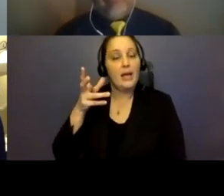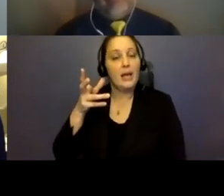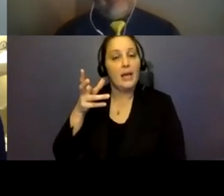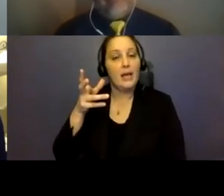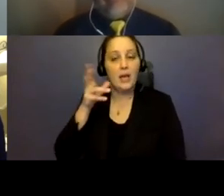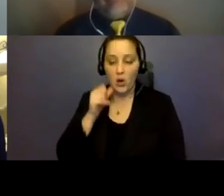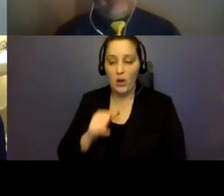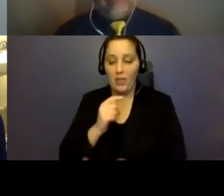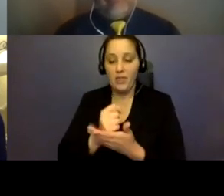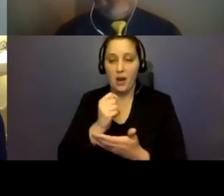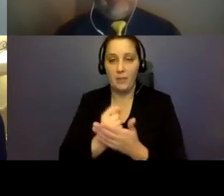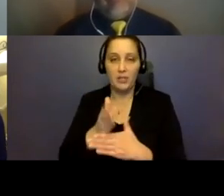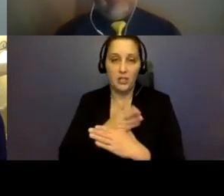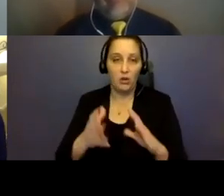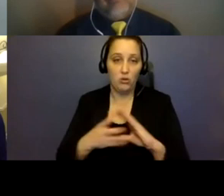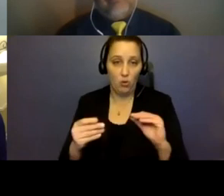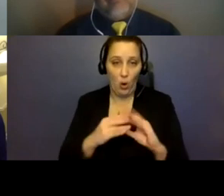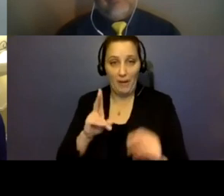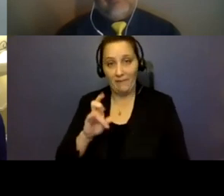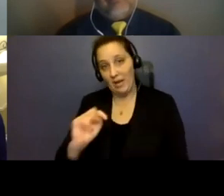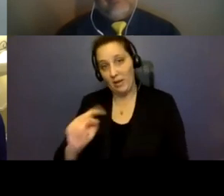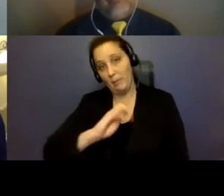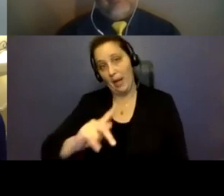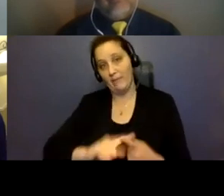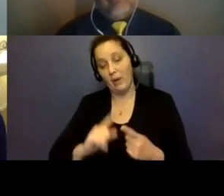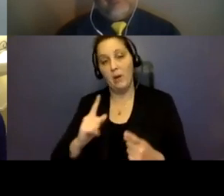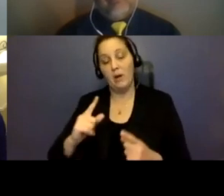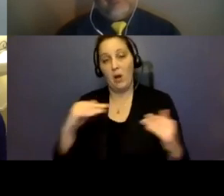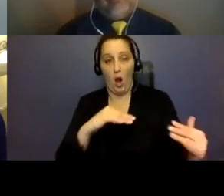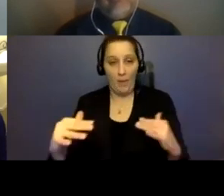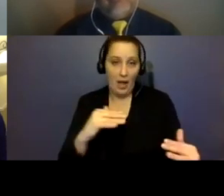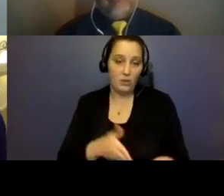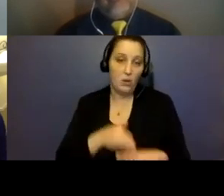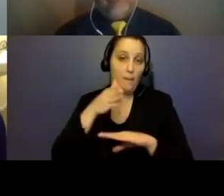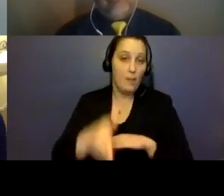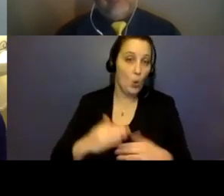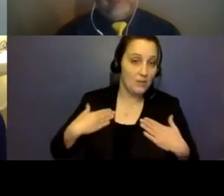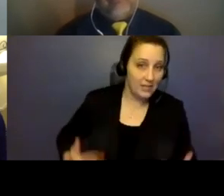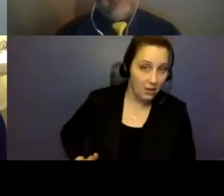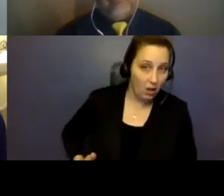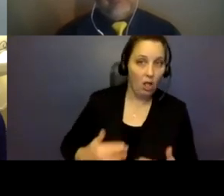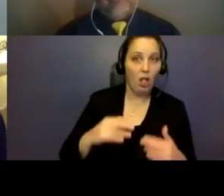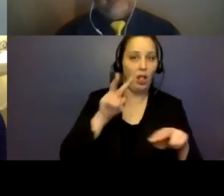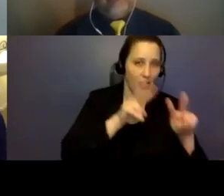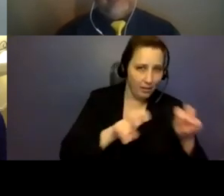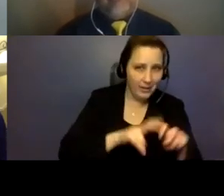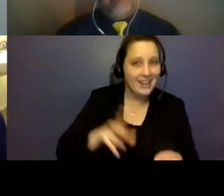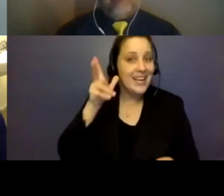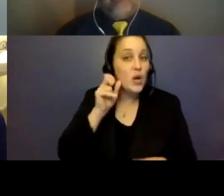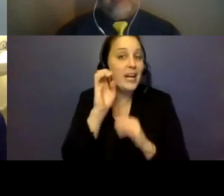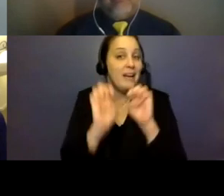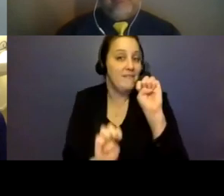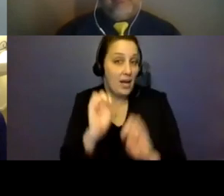me about how veterans would return from combat and they would do their post physicals and they would go through the hearing evaluation process.